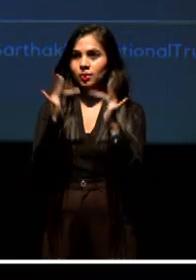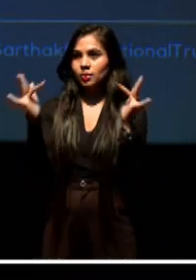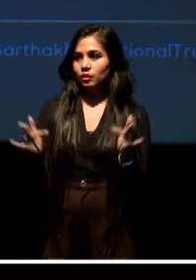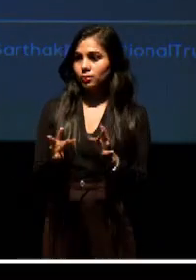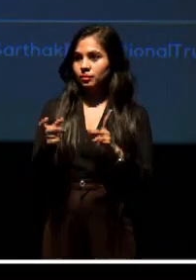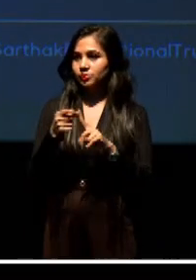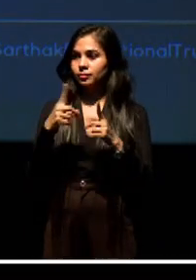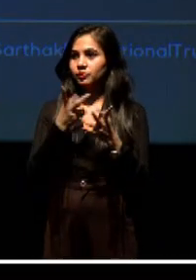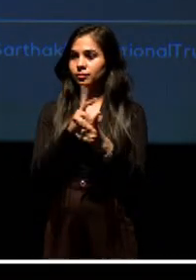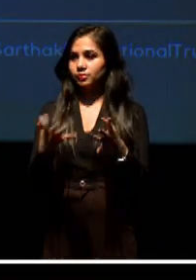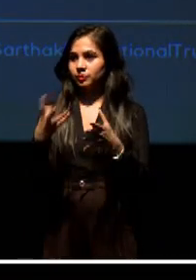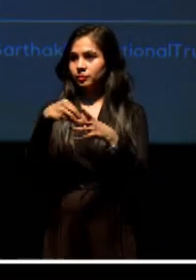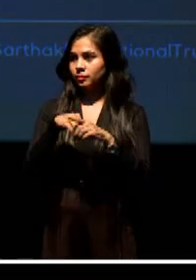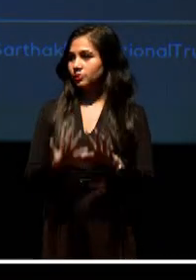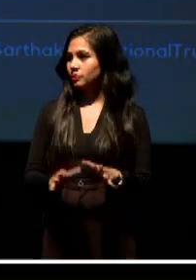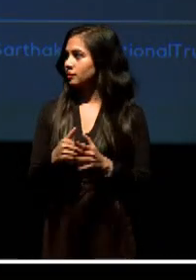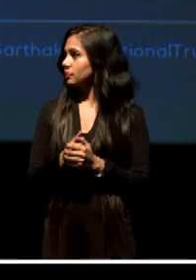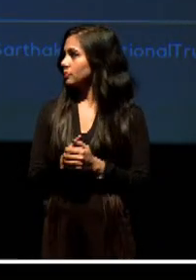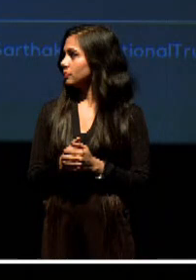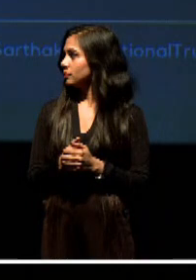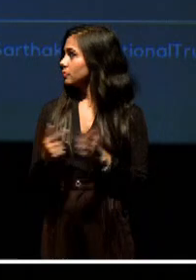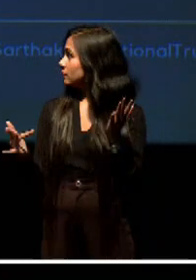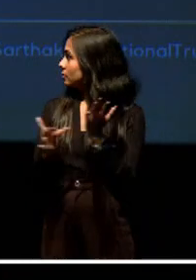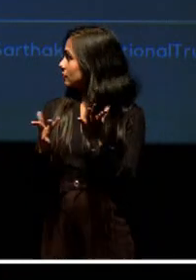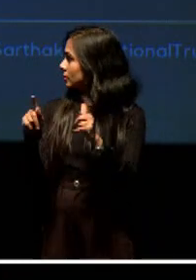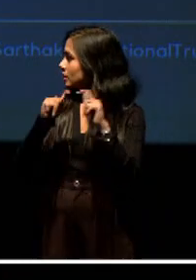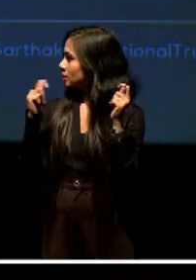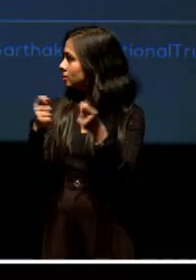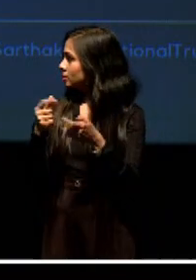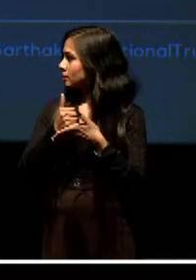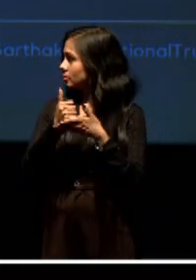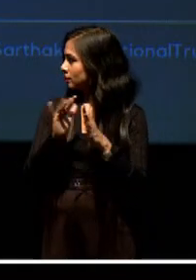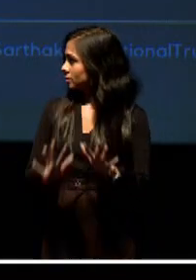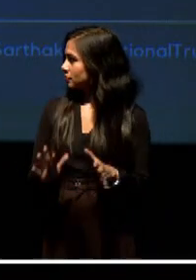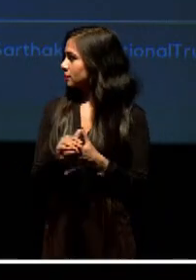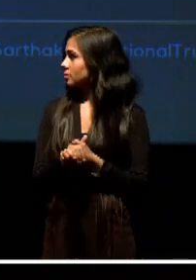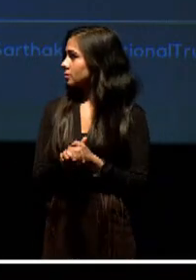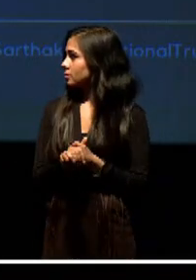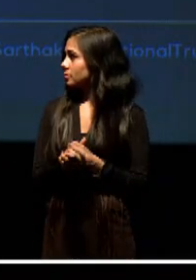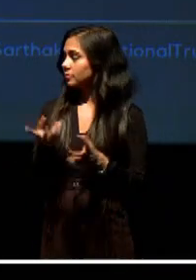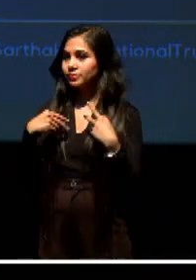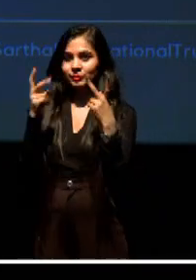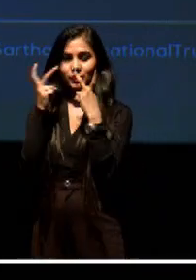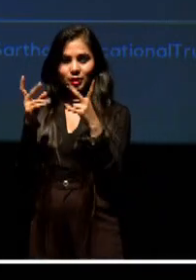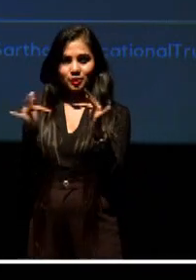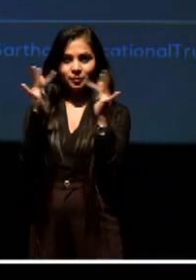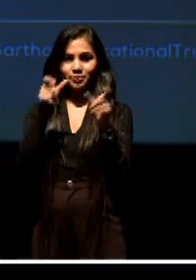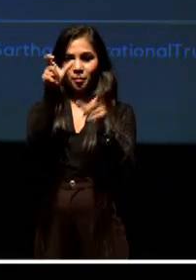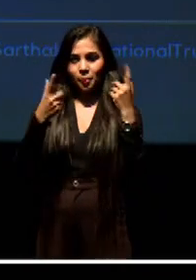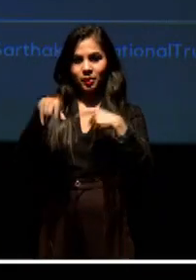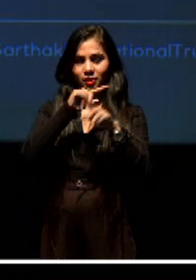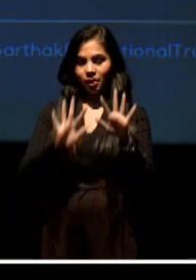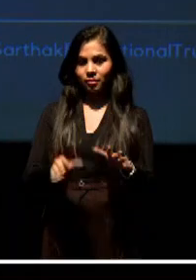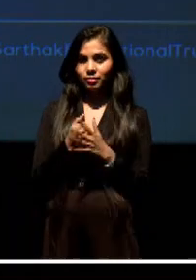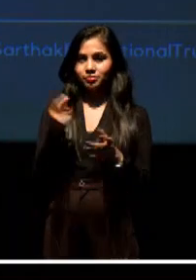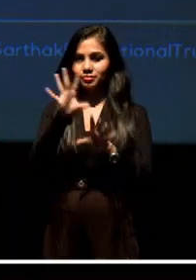folks also. So my technical team will have to help me. I guess I can see some people over there. Okay, so